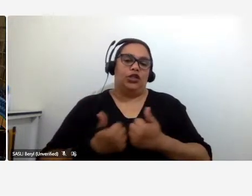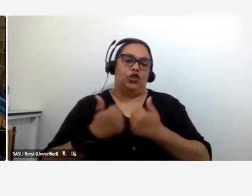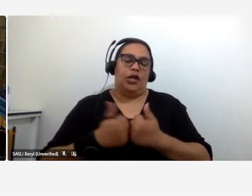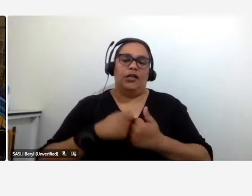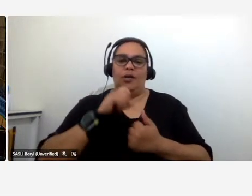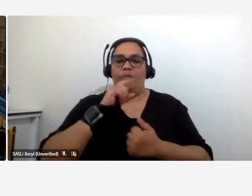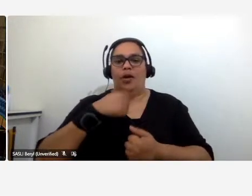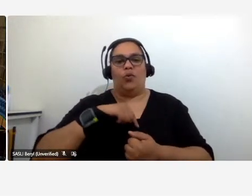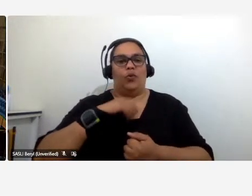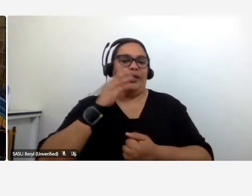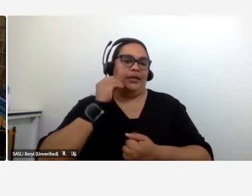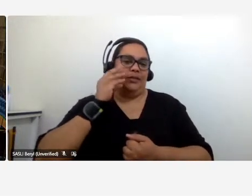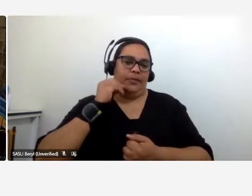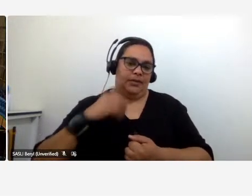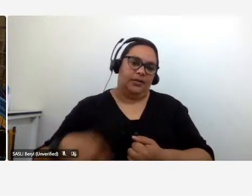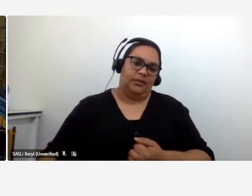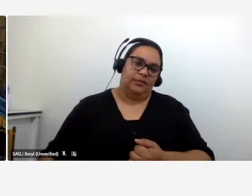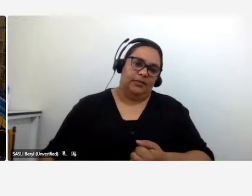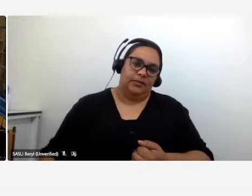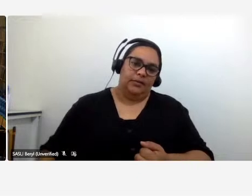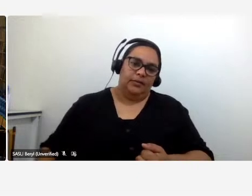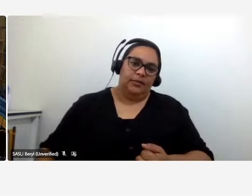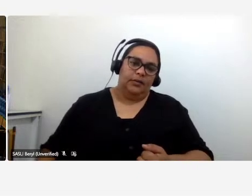might be there.